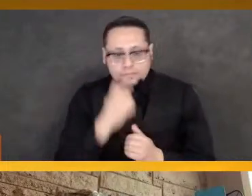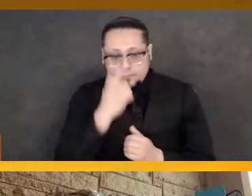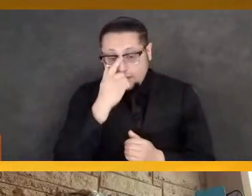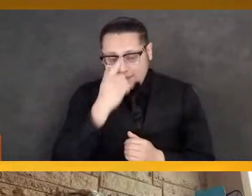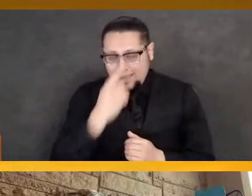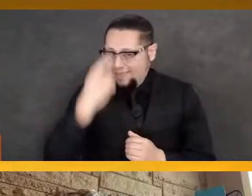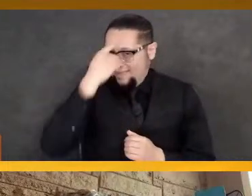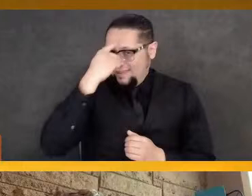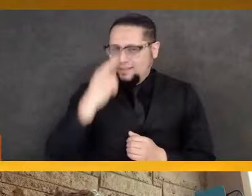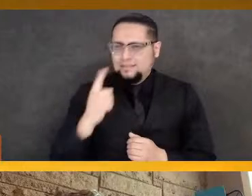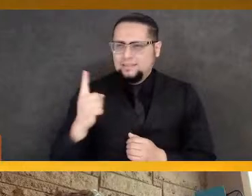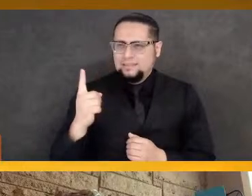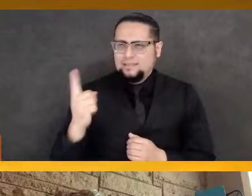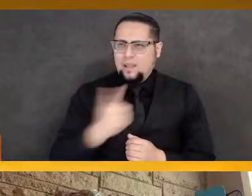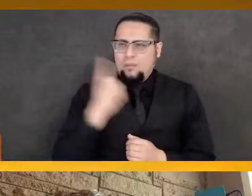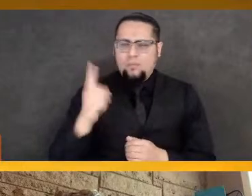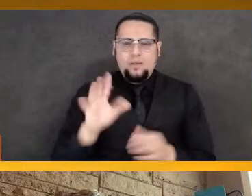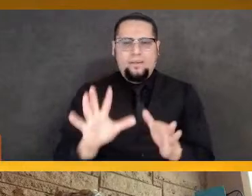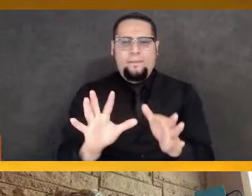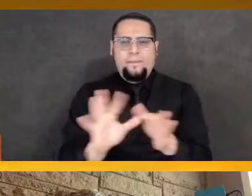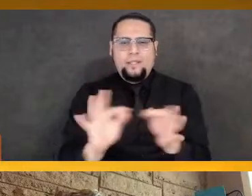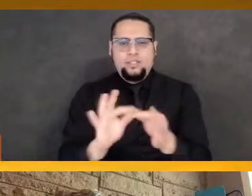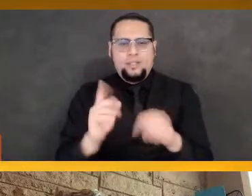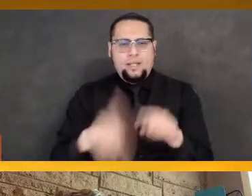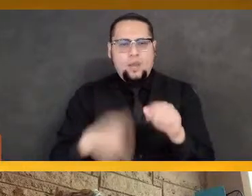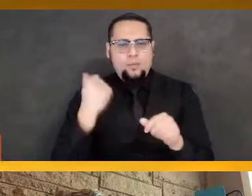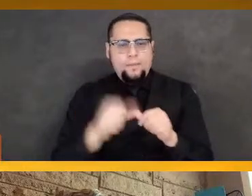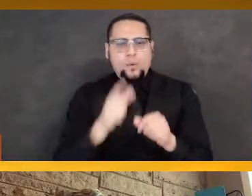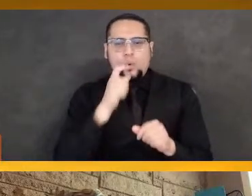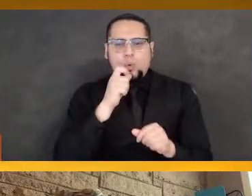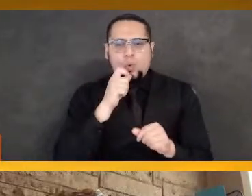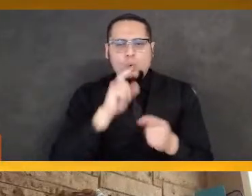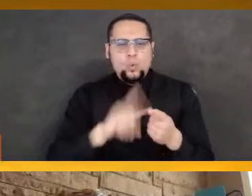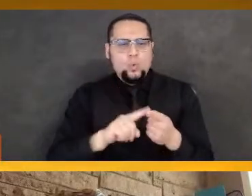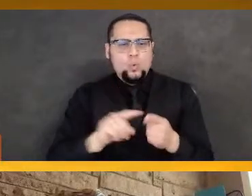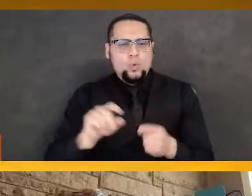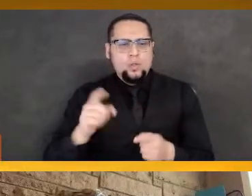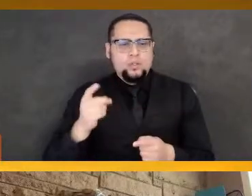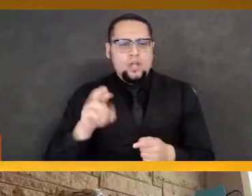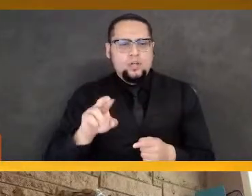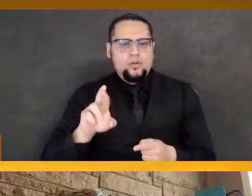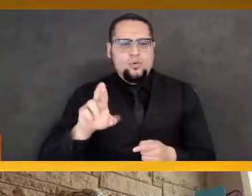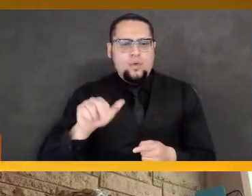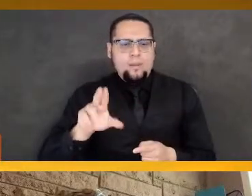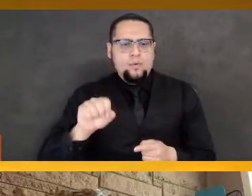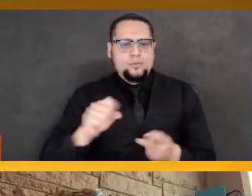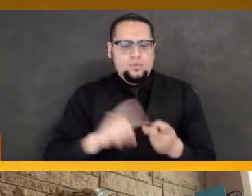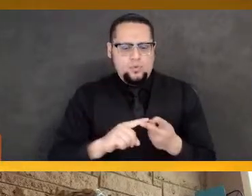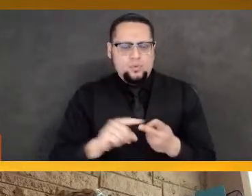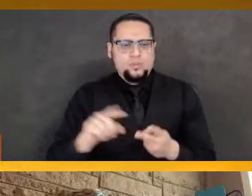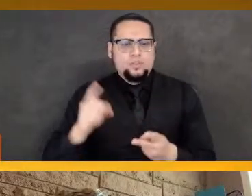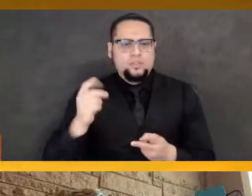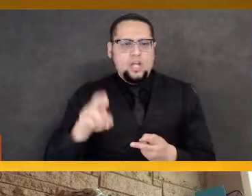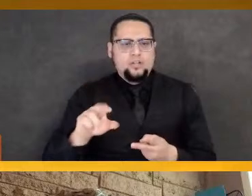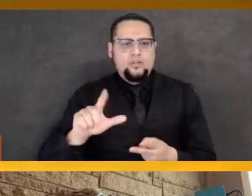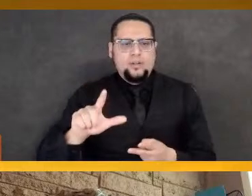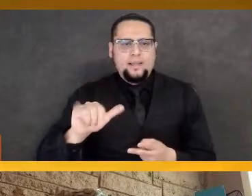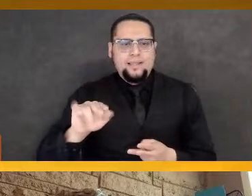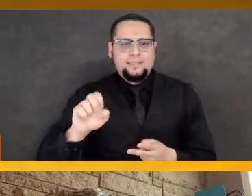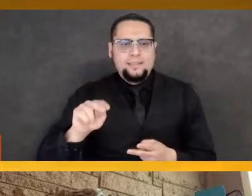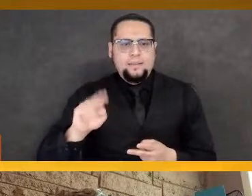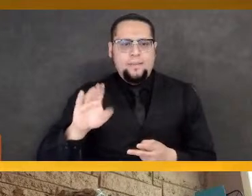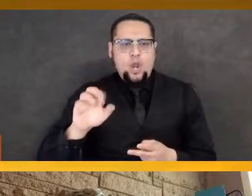that somebody alluded to it, I don't remember who it was. I don't remember if it was Dr. Ramos or Dr. Linsenbart, but you all were talking